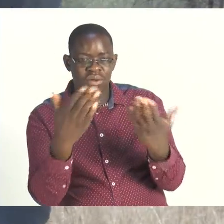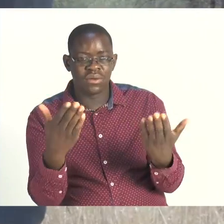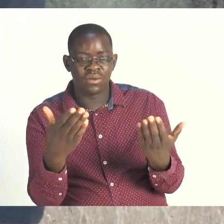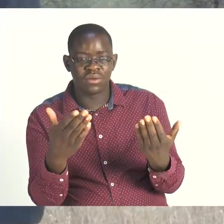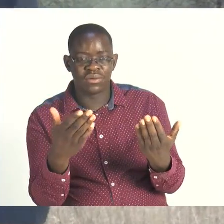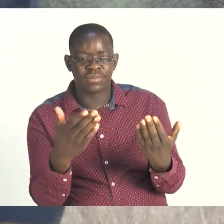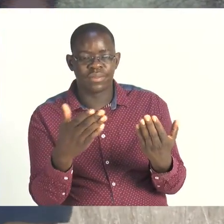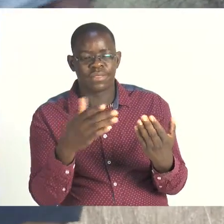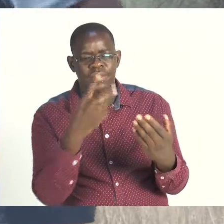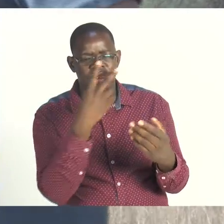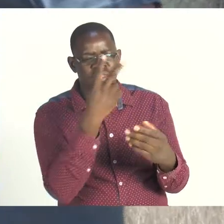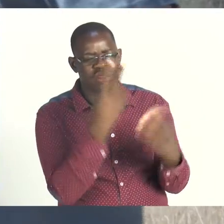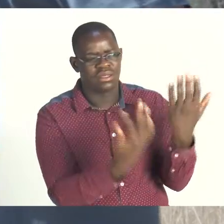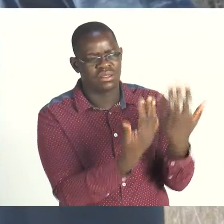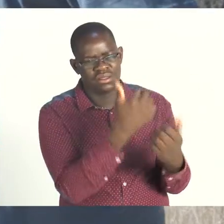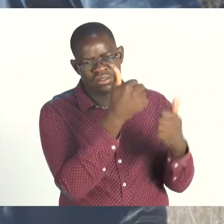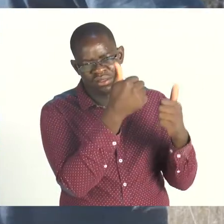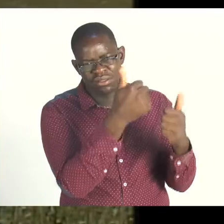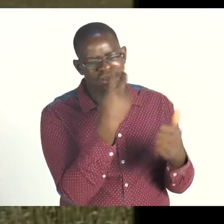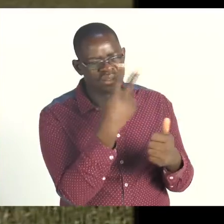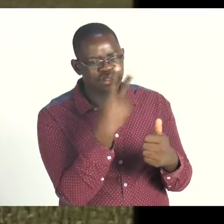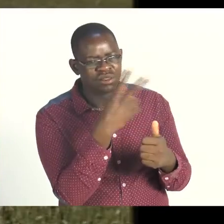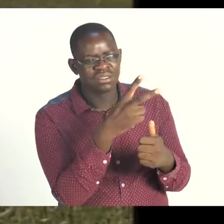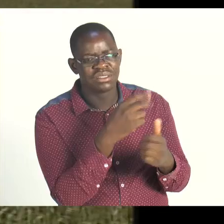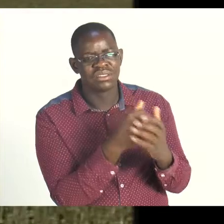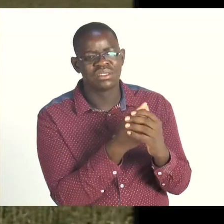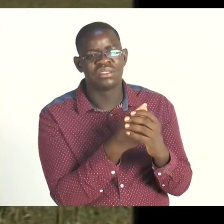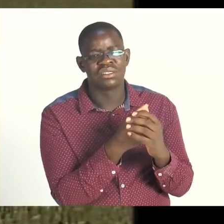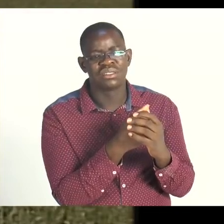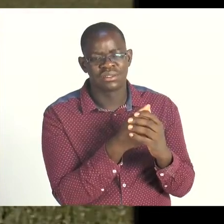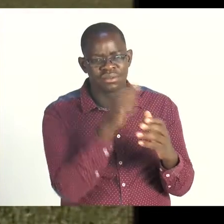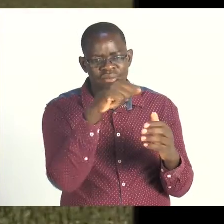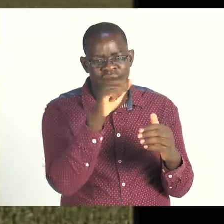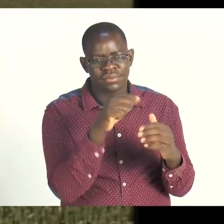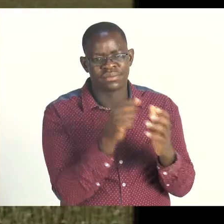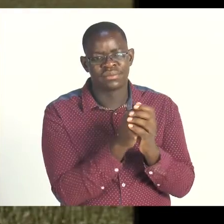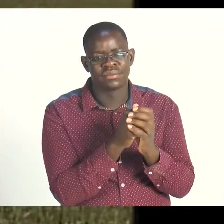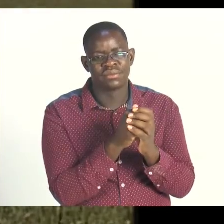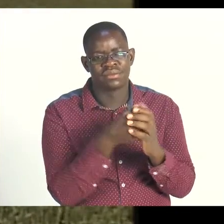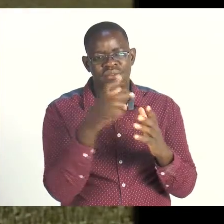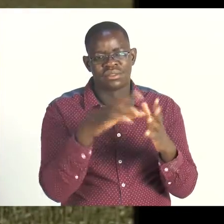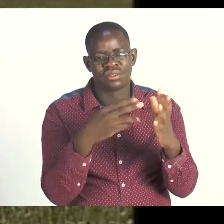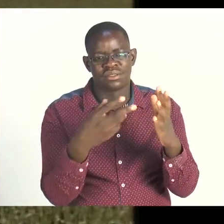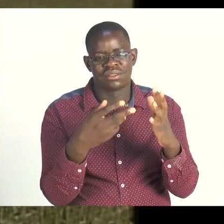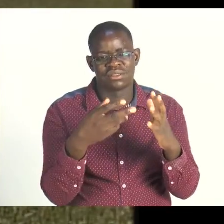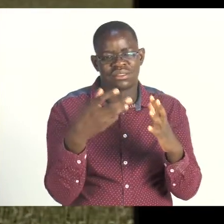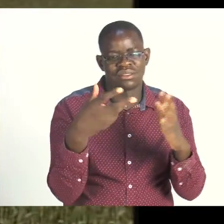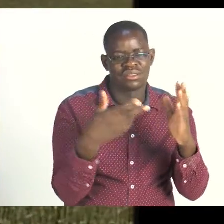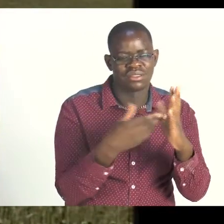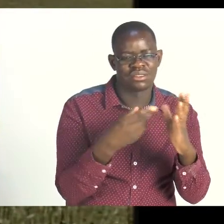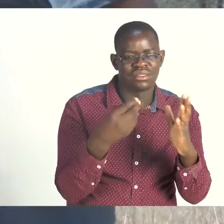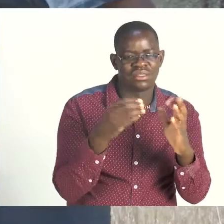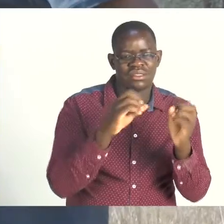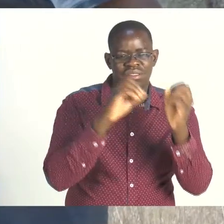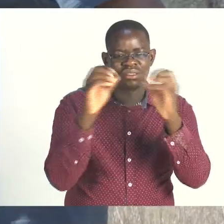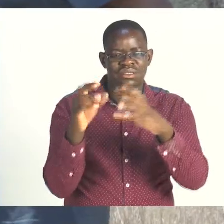there's good grazing land over there. Yeah, there is, ne? You know, I wish I could cut off an arm's length of it and go and